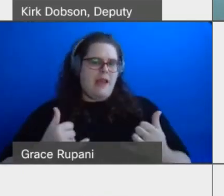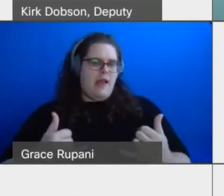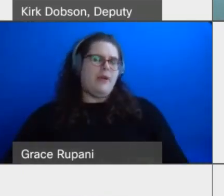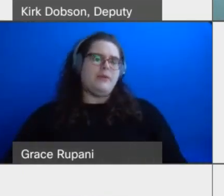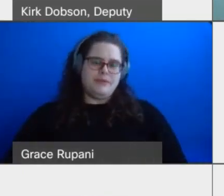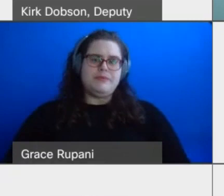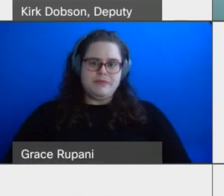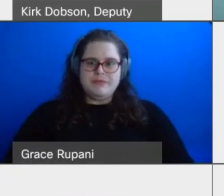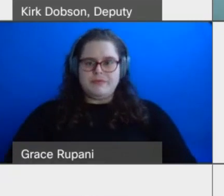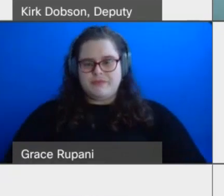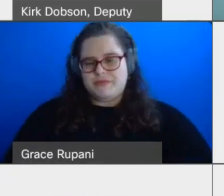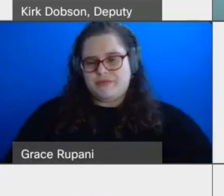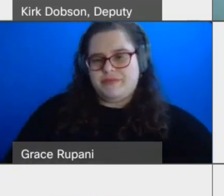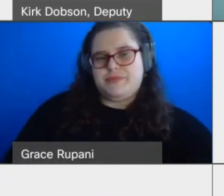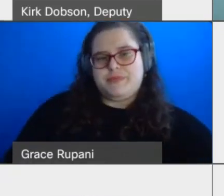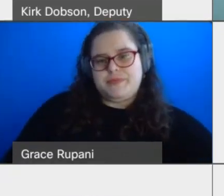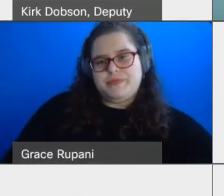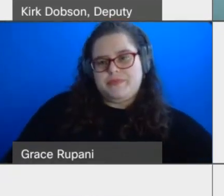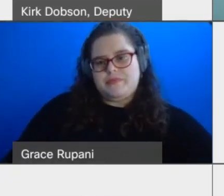And given,